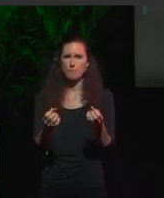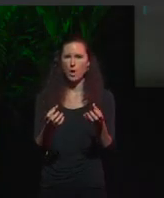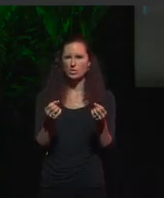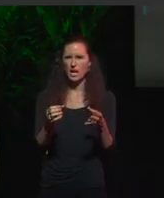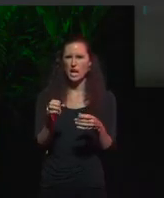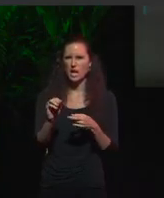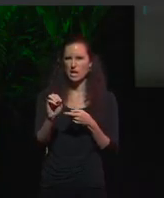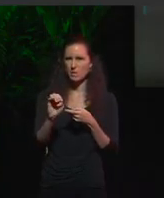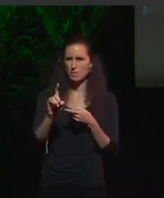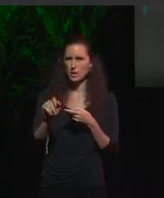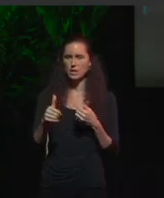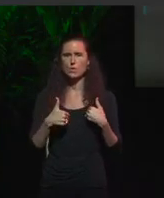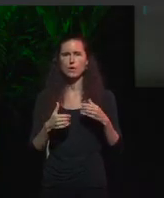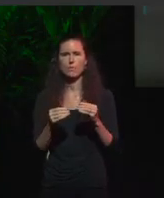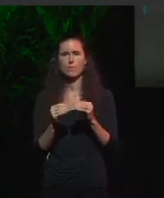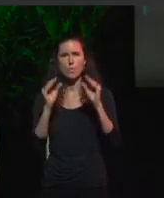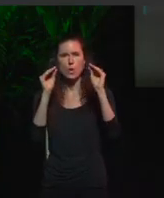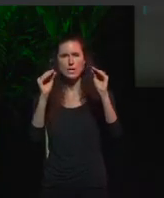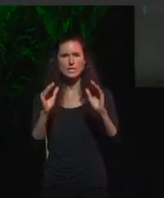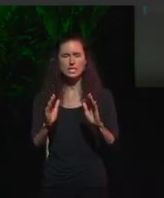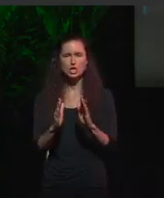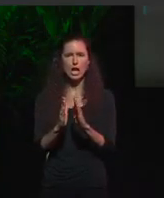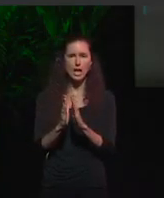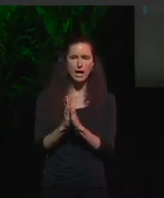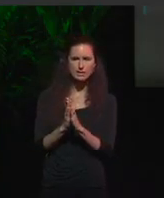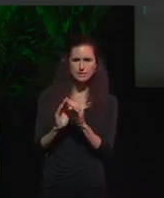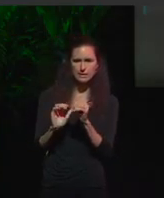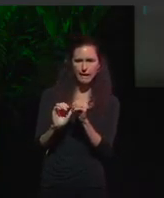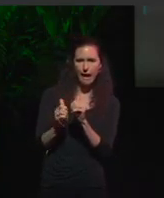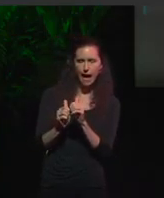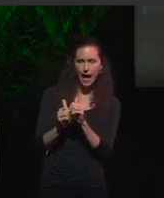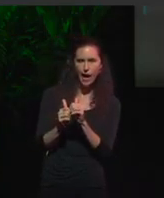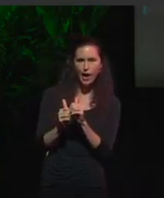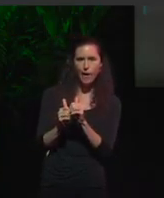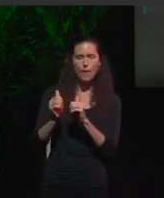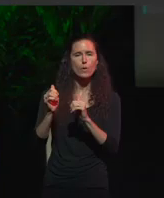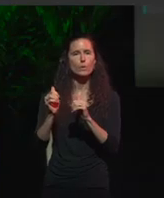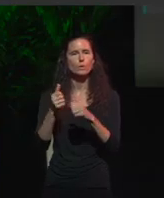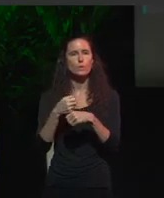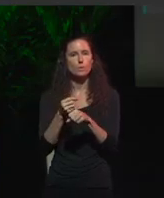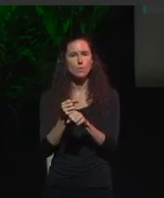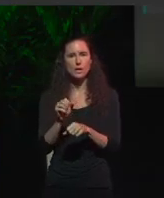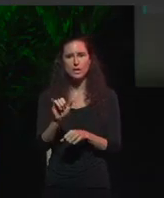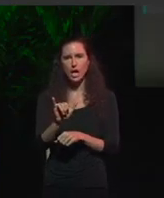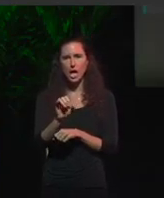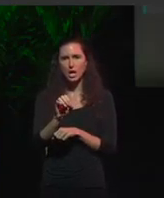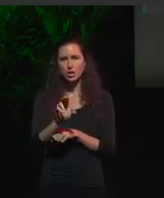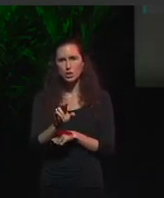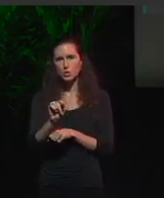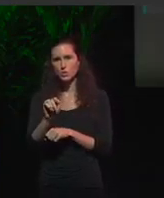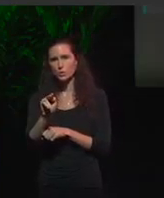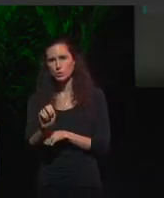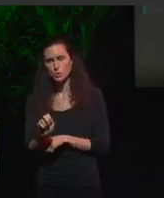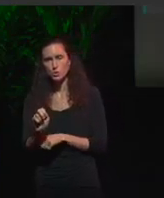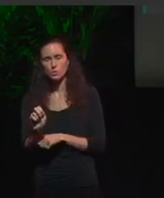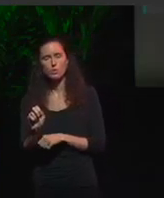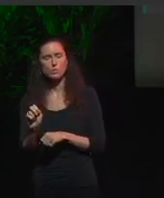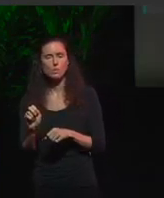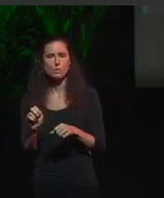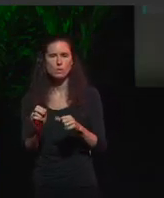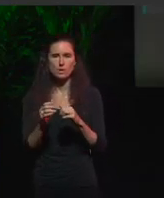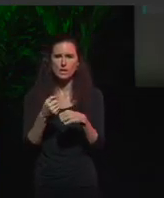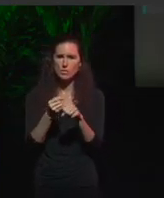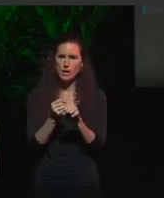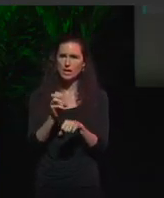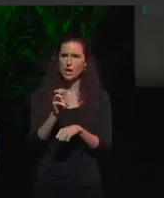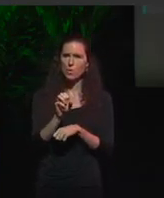more teachers asking how to, faculty members asking how to build a YouTube channel and how to build a web page for